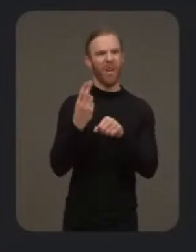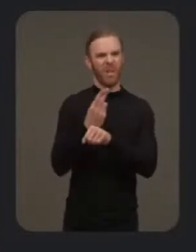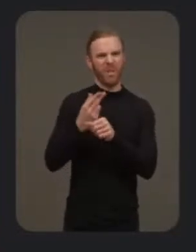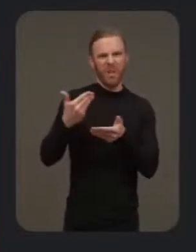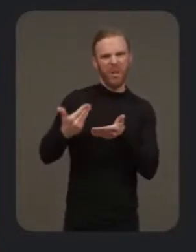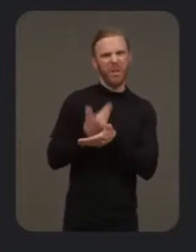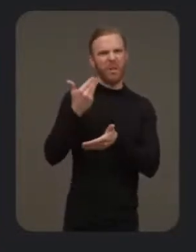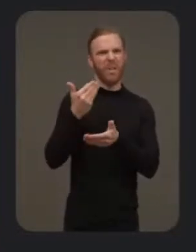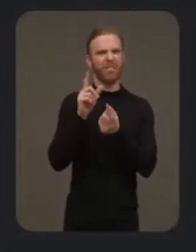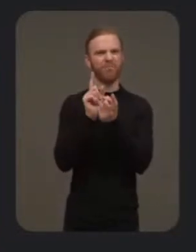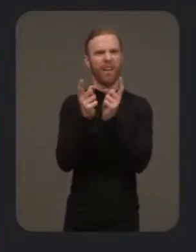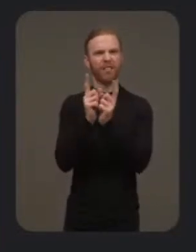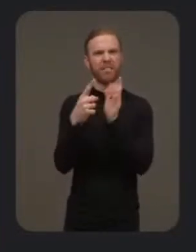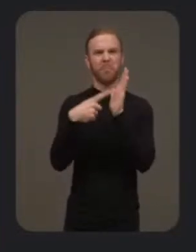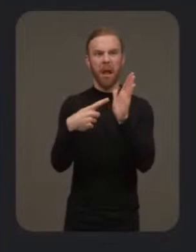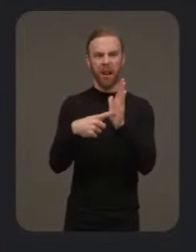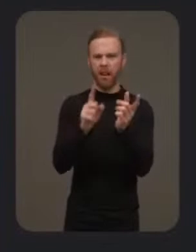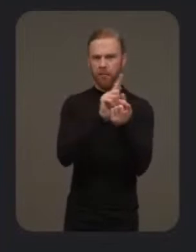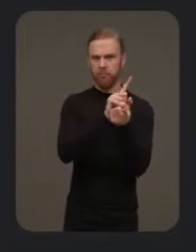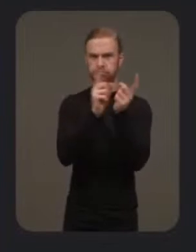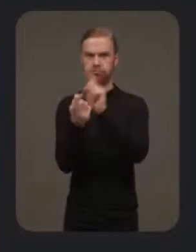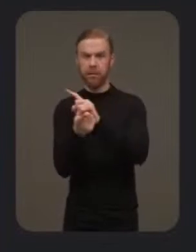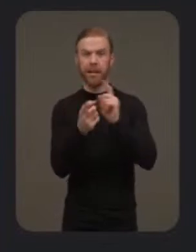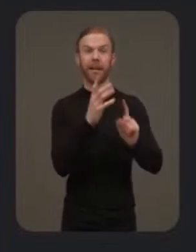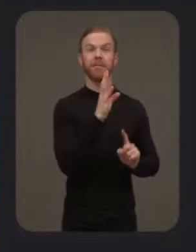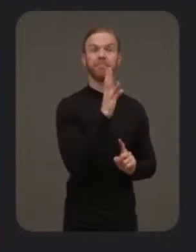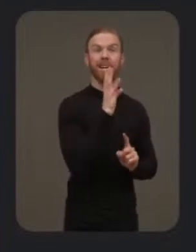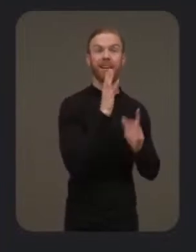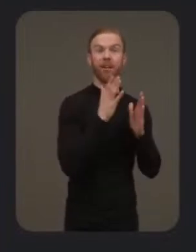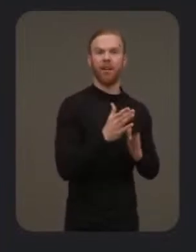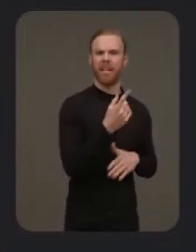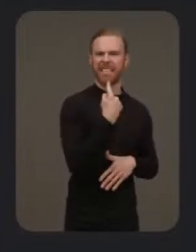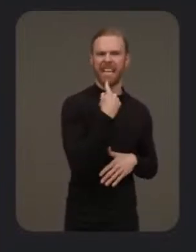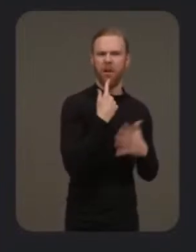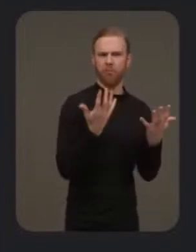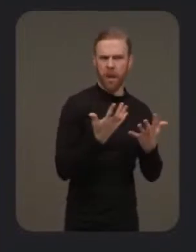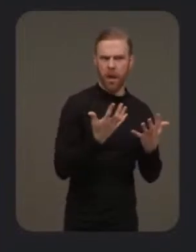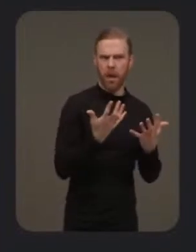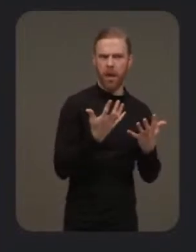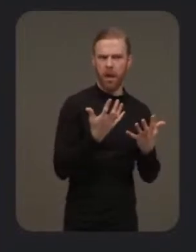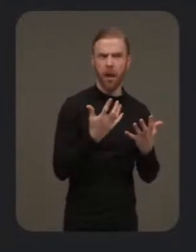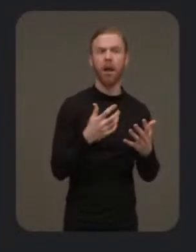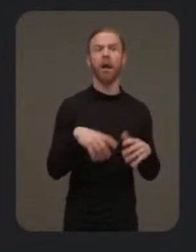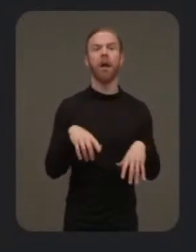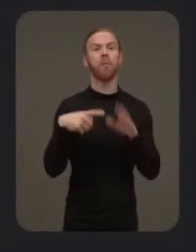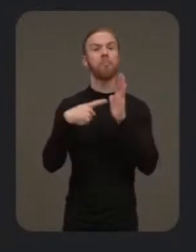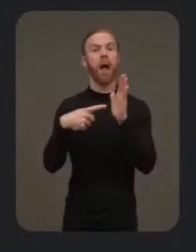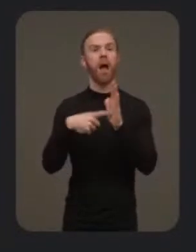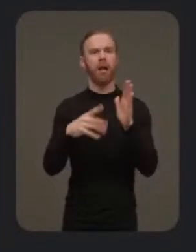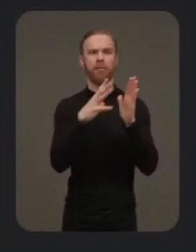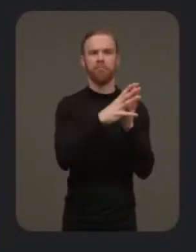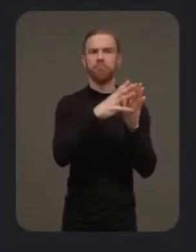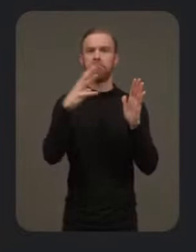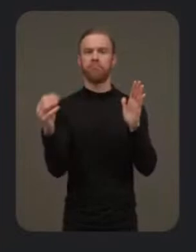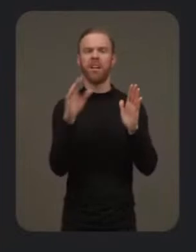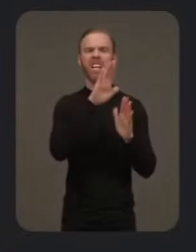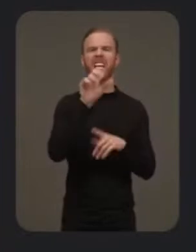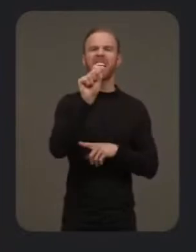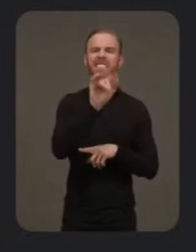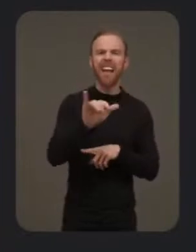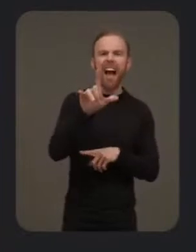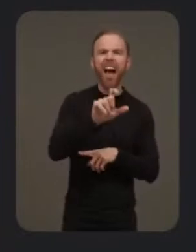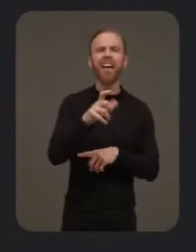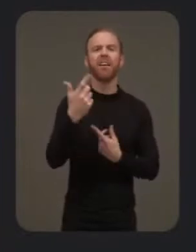next generation translation models to translate what the speaker is saying, models to replicate the style and